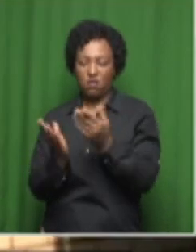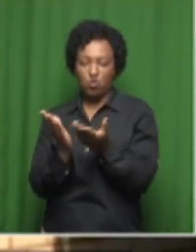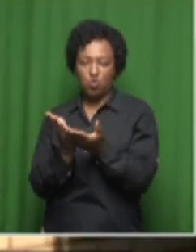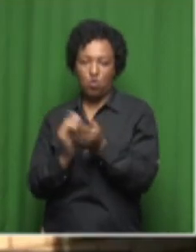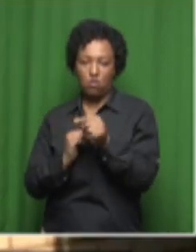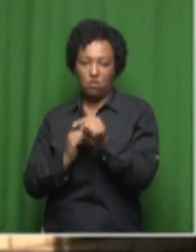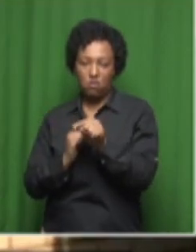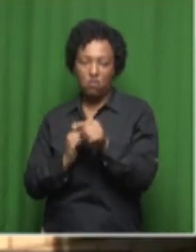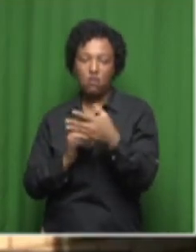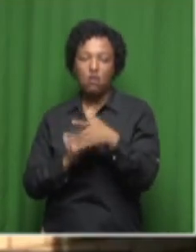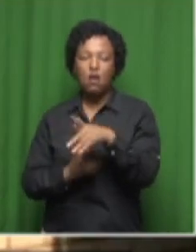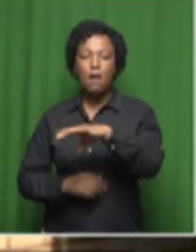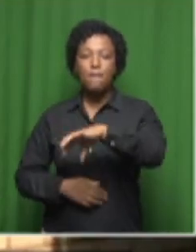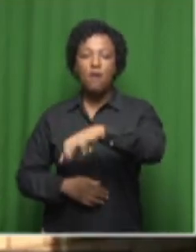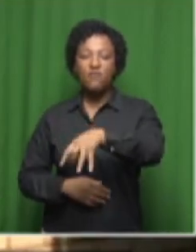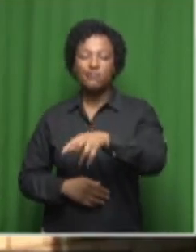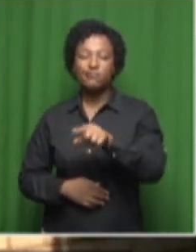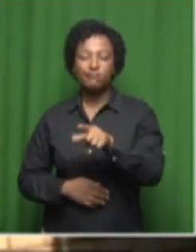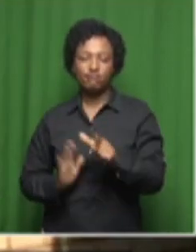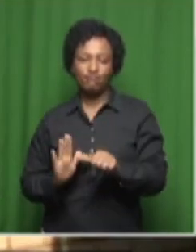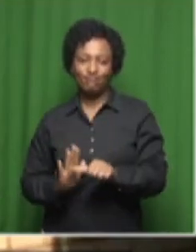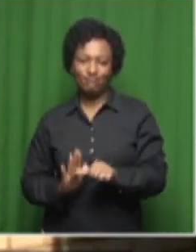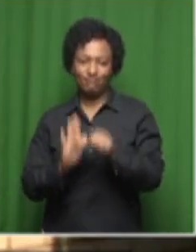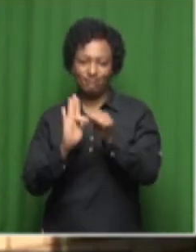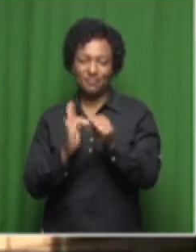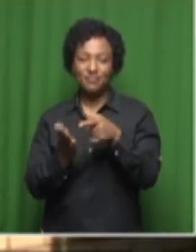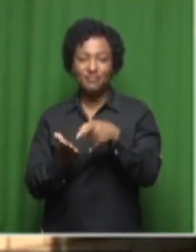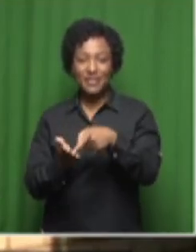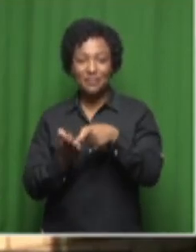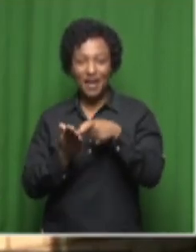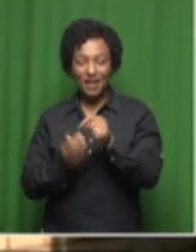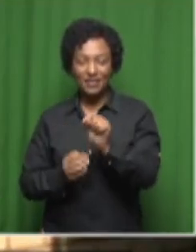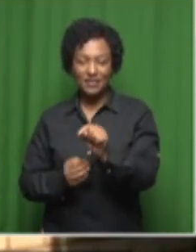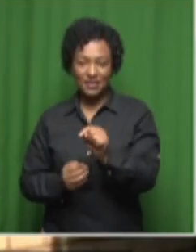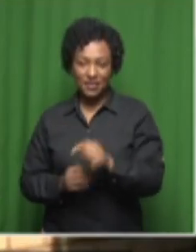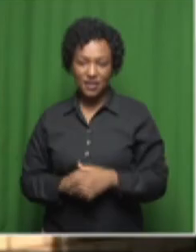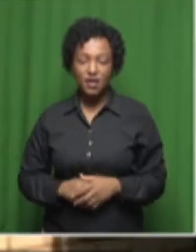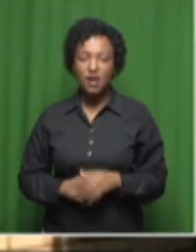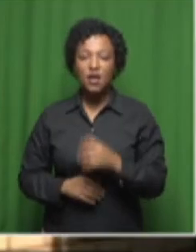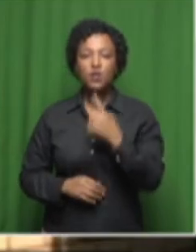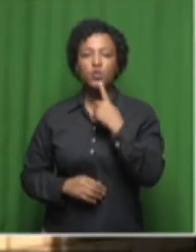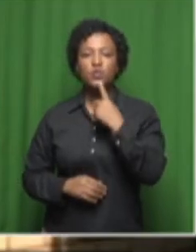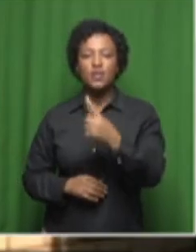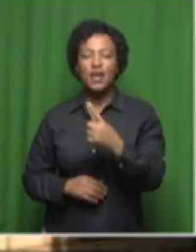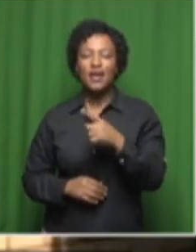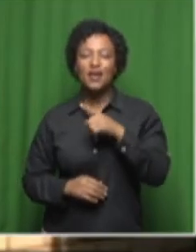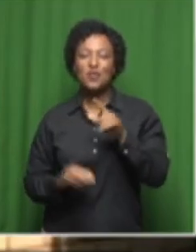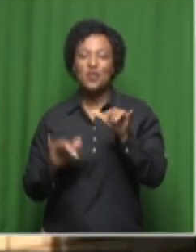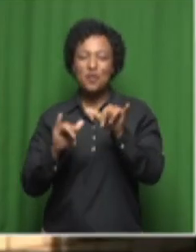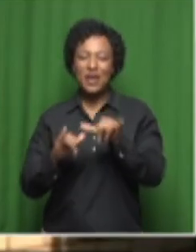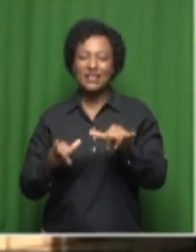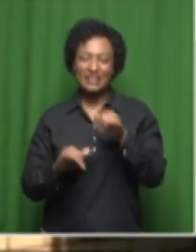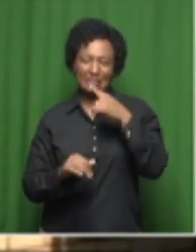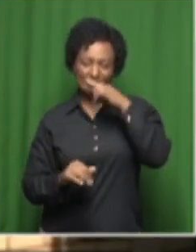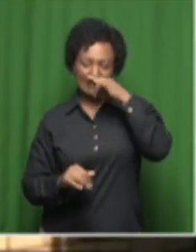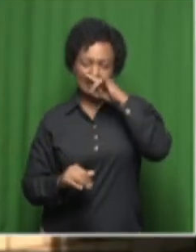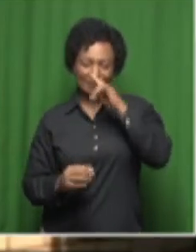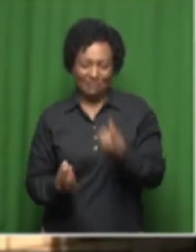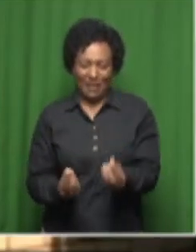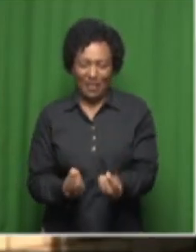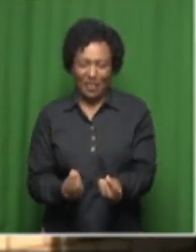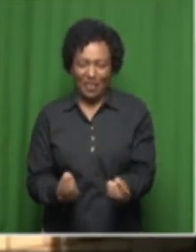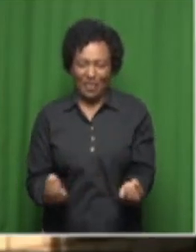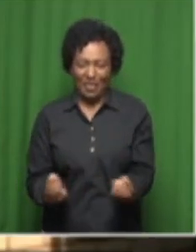schools across the province for that all-important demand. And as you said, we're waiting for those bundles of joy. We hope most of them will